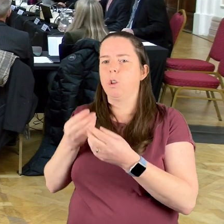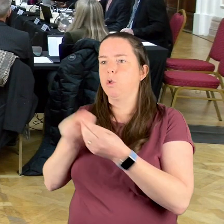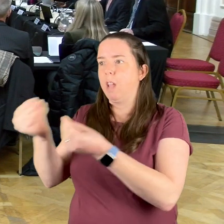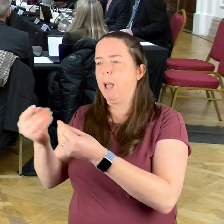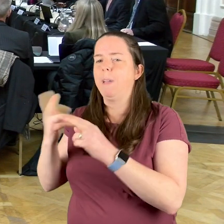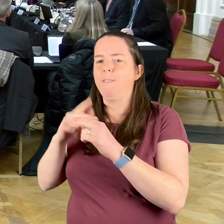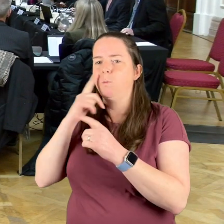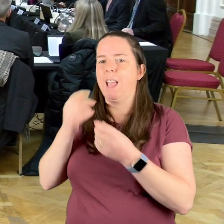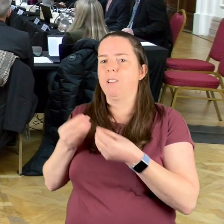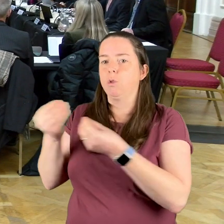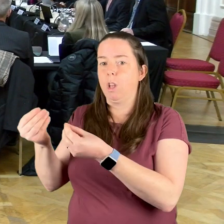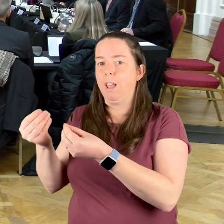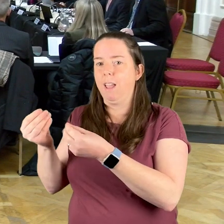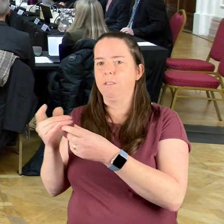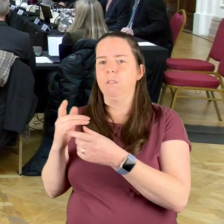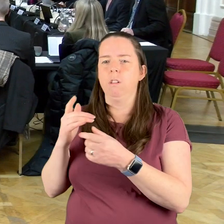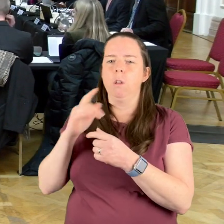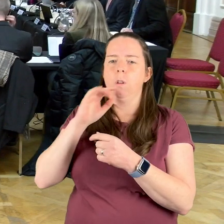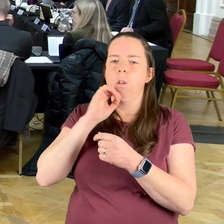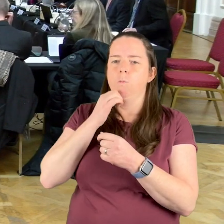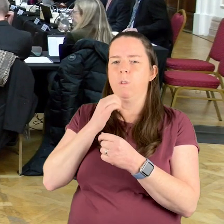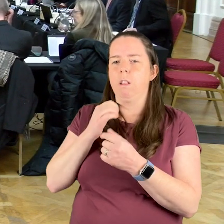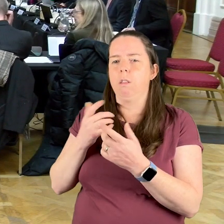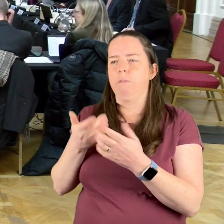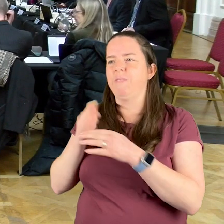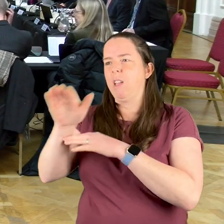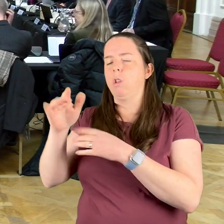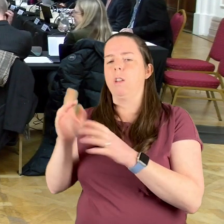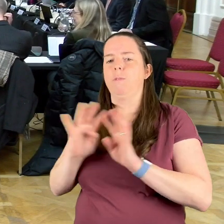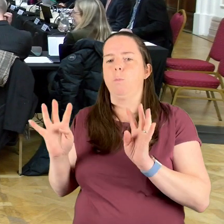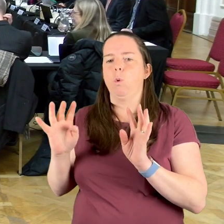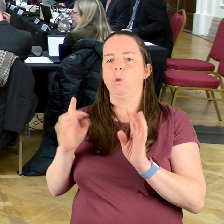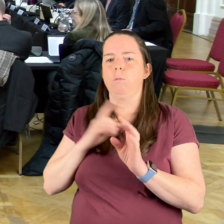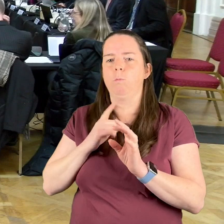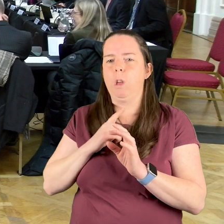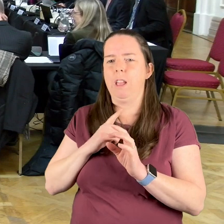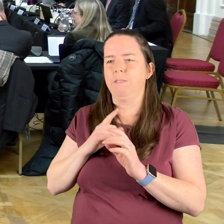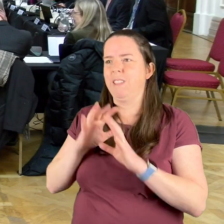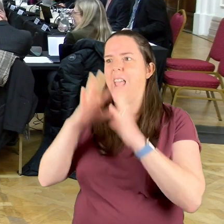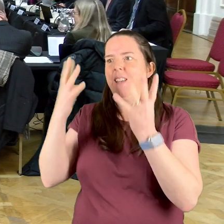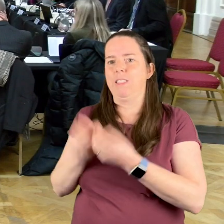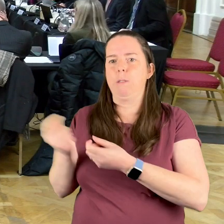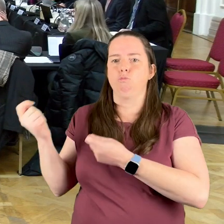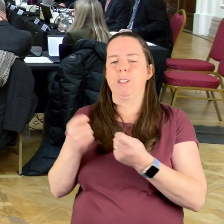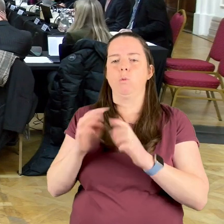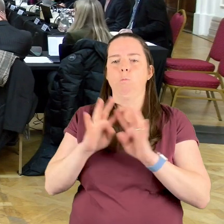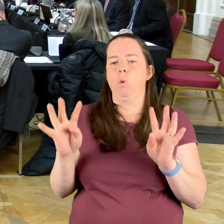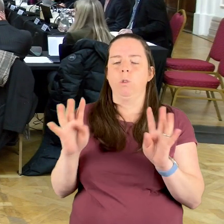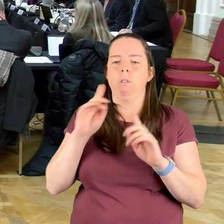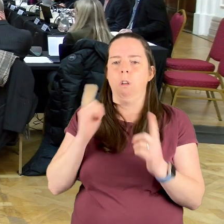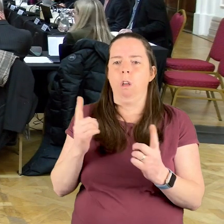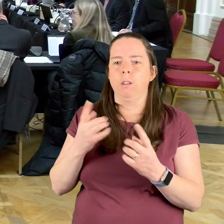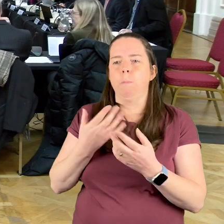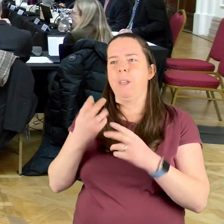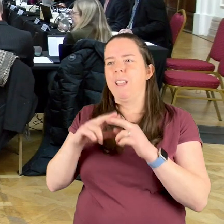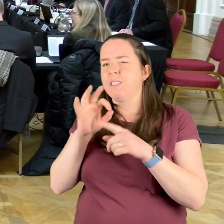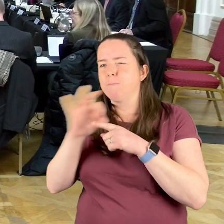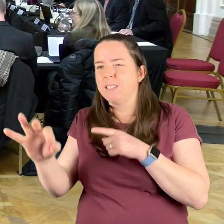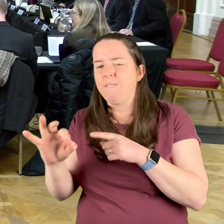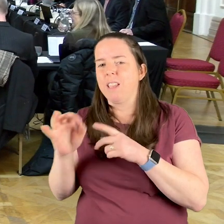as long as it's okay to share that with you, I think that we could share that information with you outside of this board, because we can't bring everything to the board. But I think if